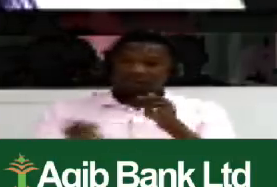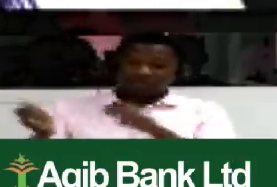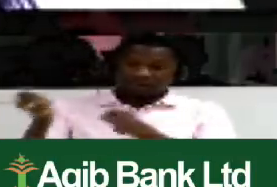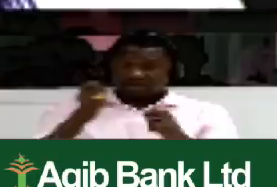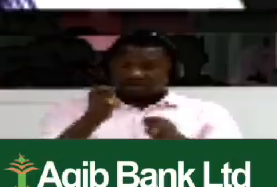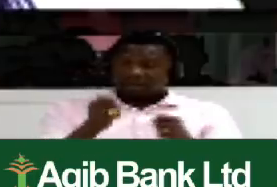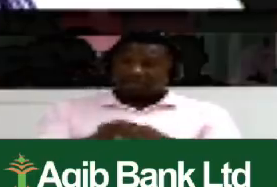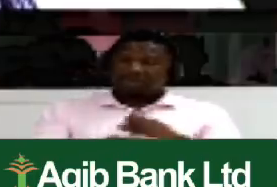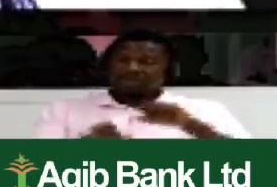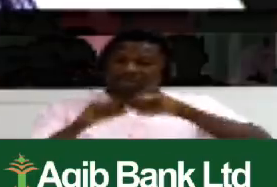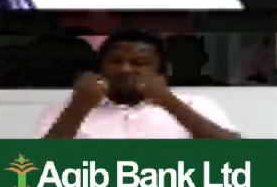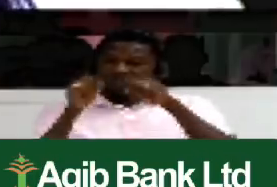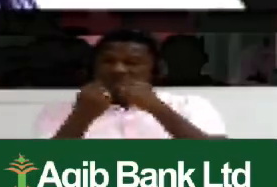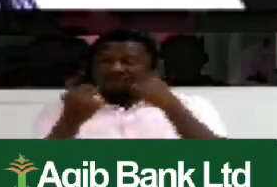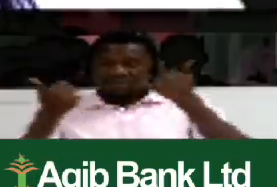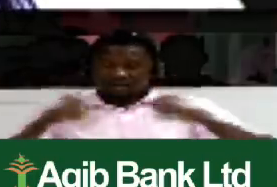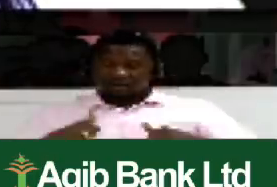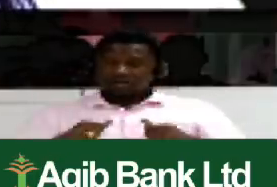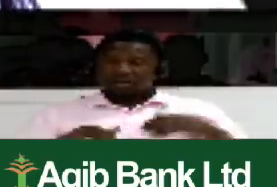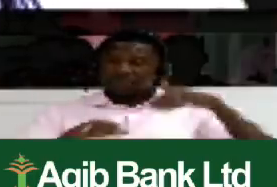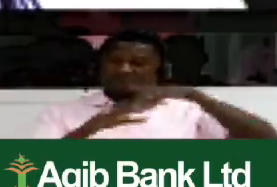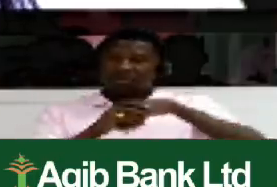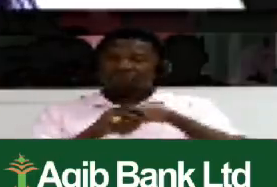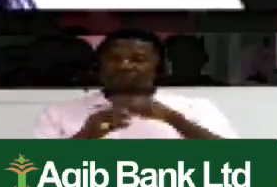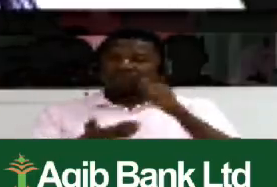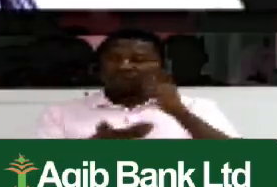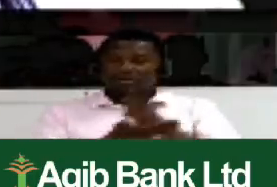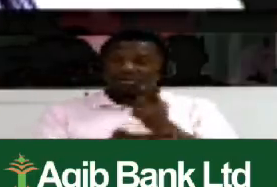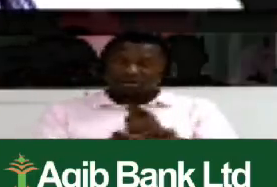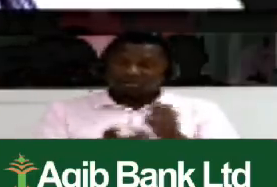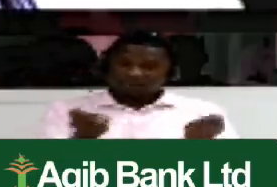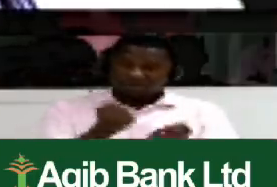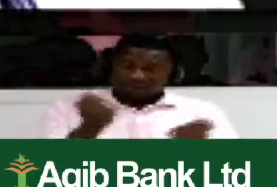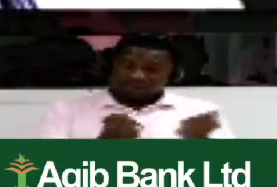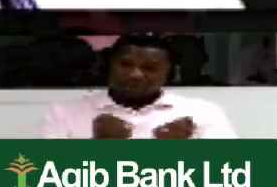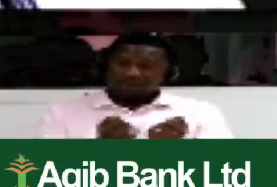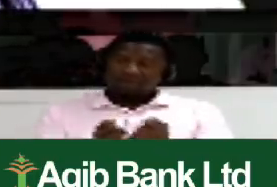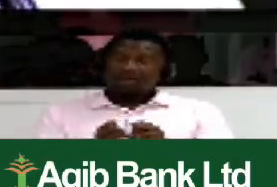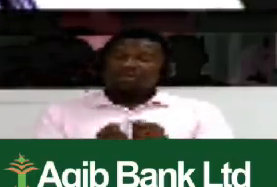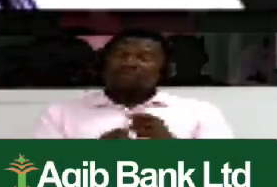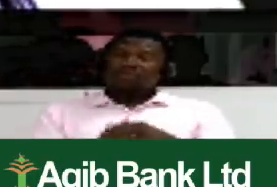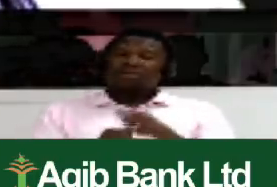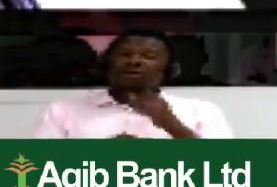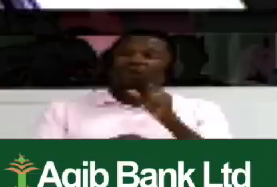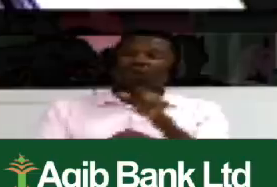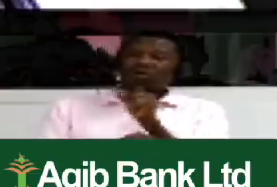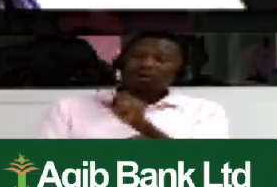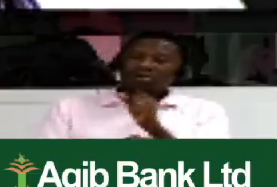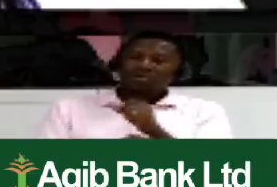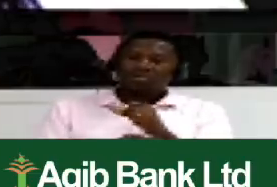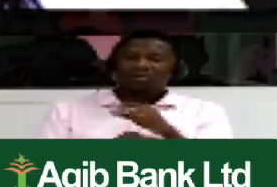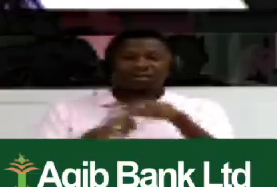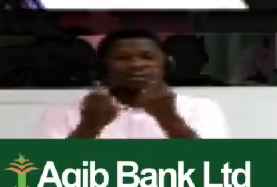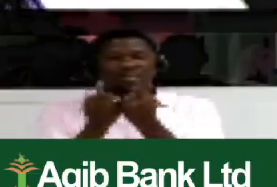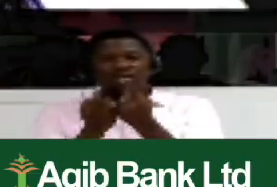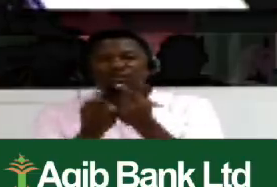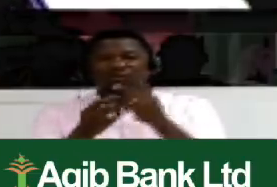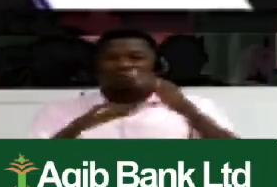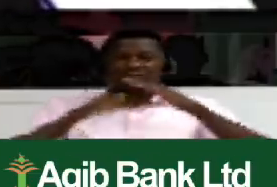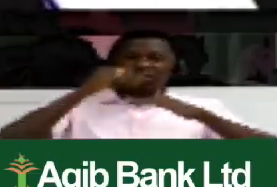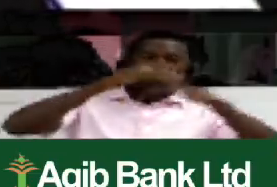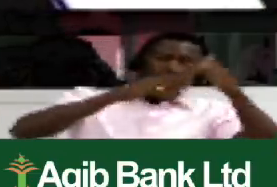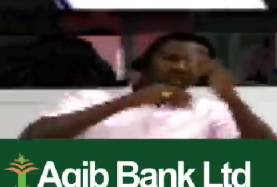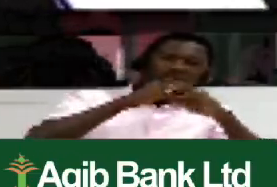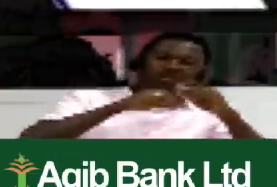caused, including to the ambulances, did any other property or building